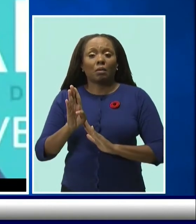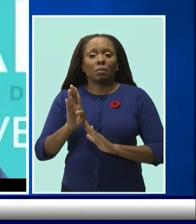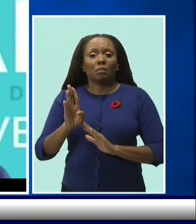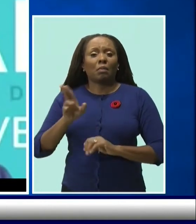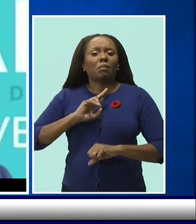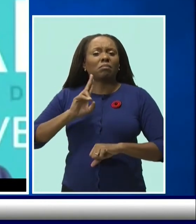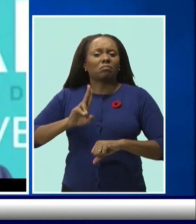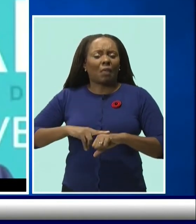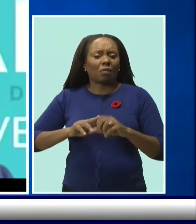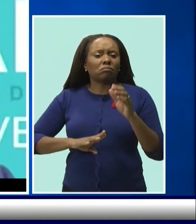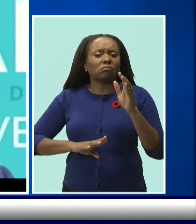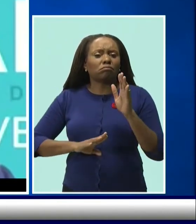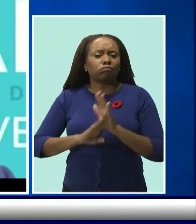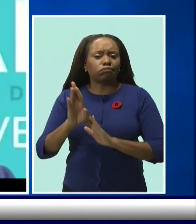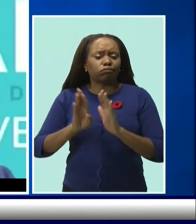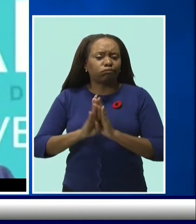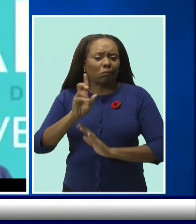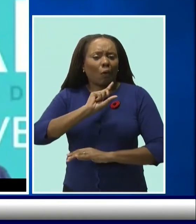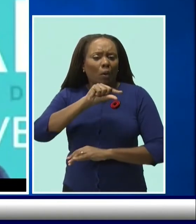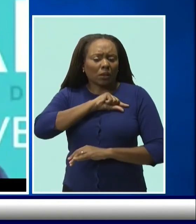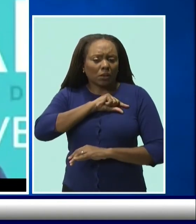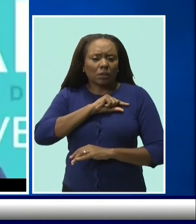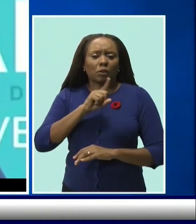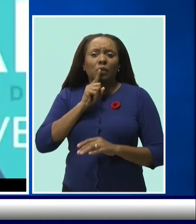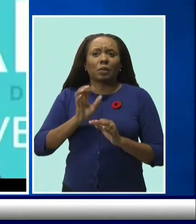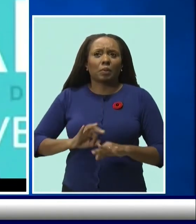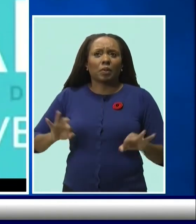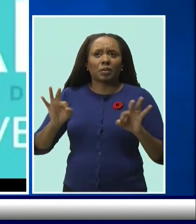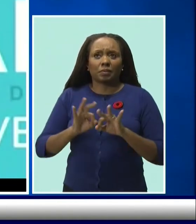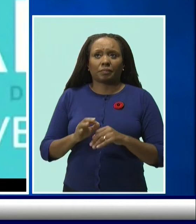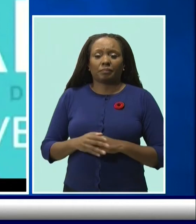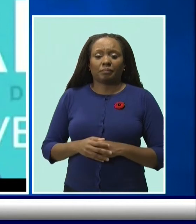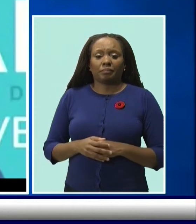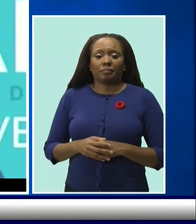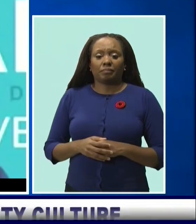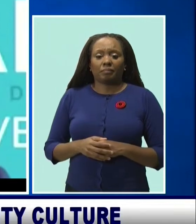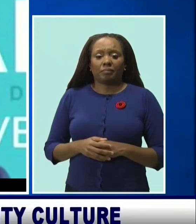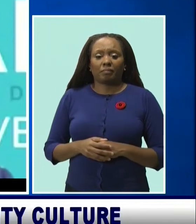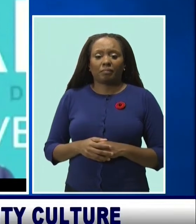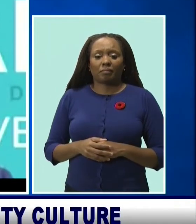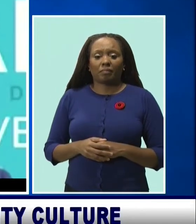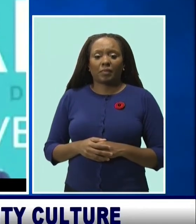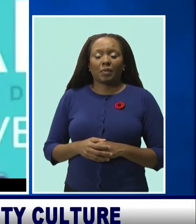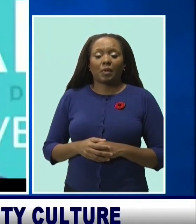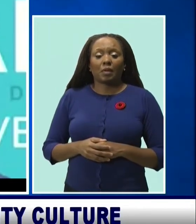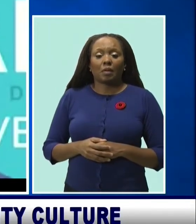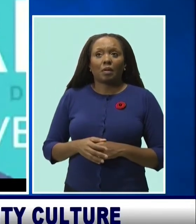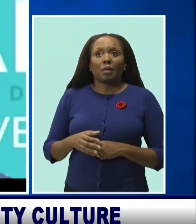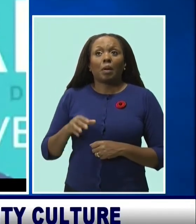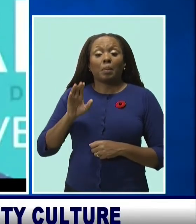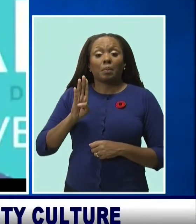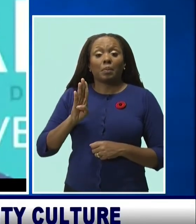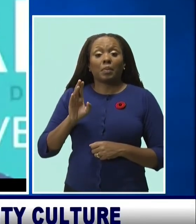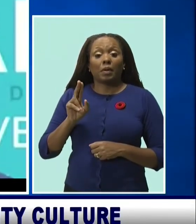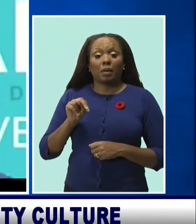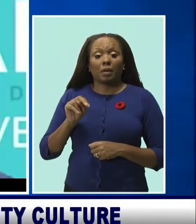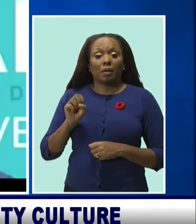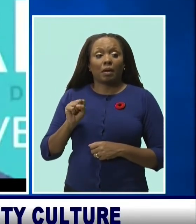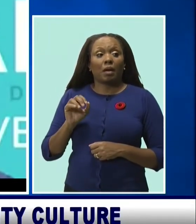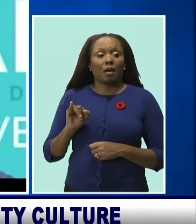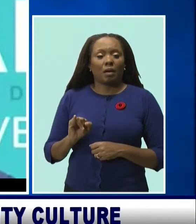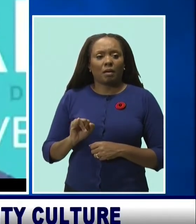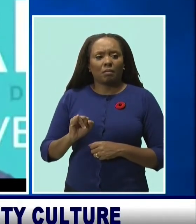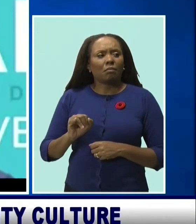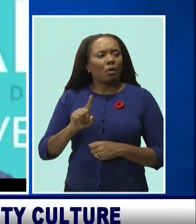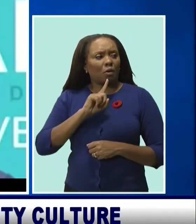critical. The BNSI is one of the main drivers of NQI, which